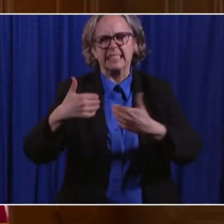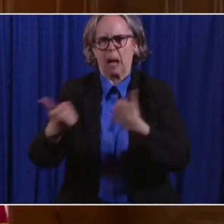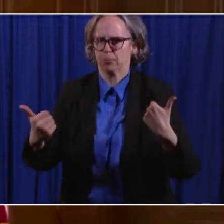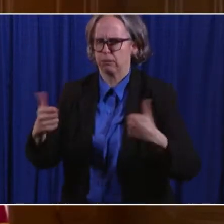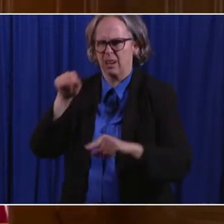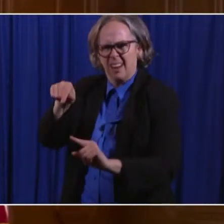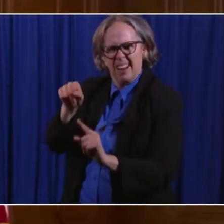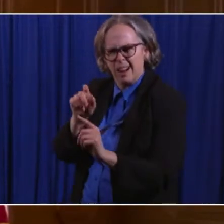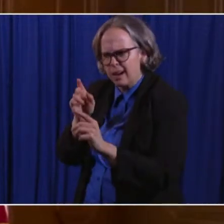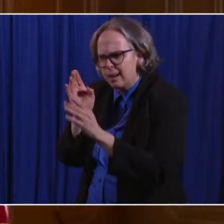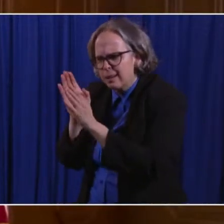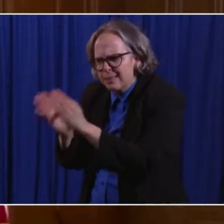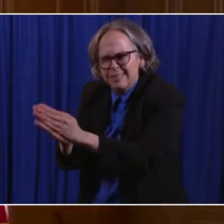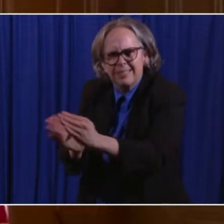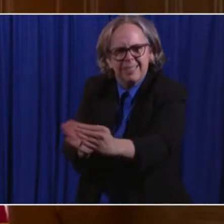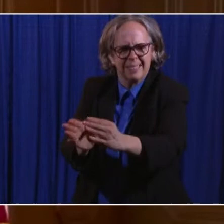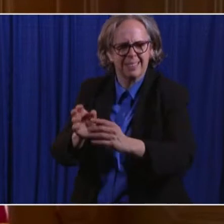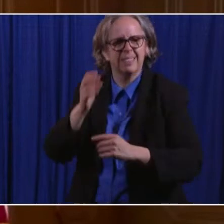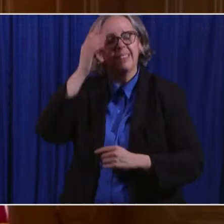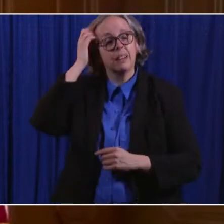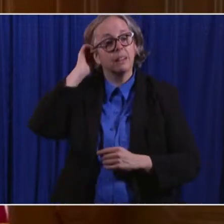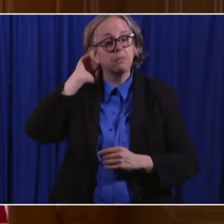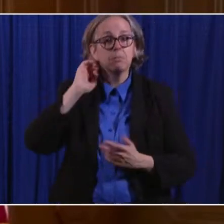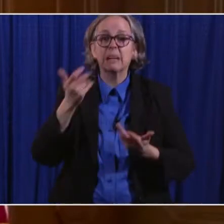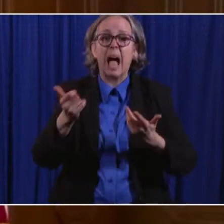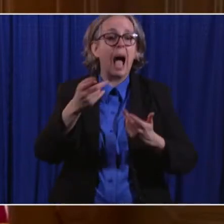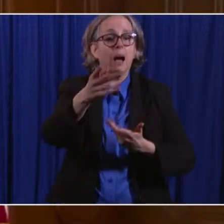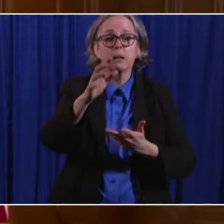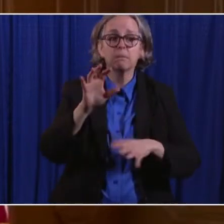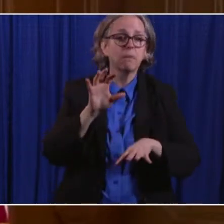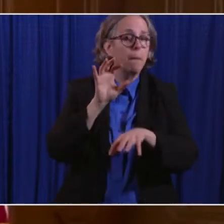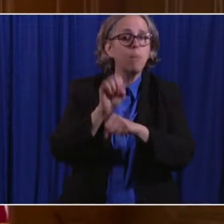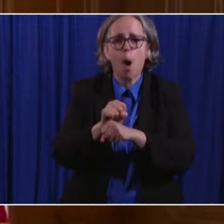state. You can visit Get the Shot,